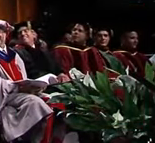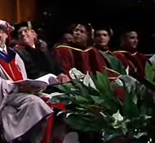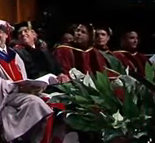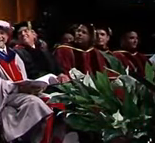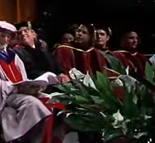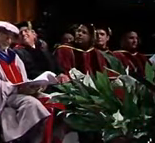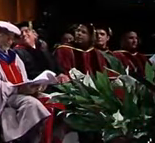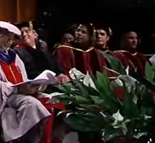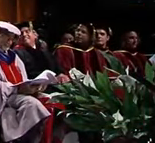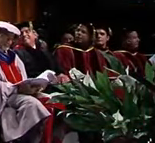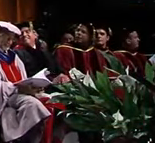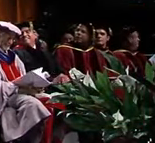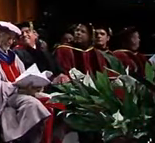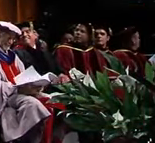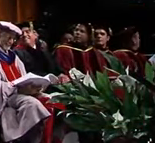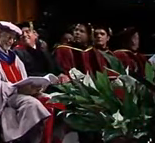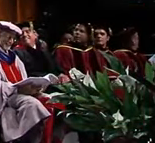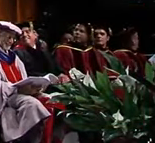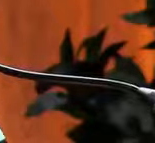Found it.